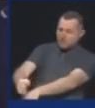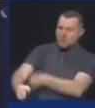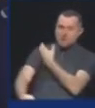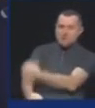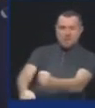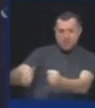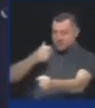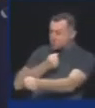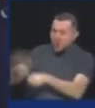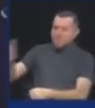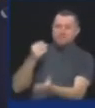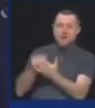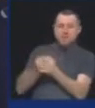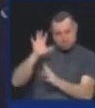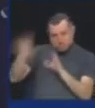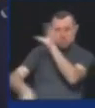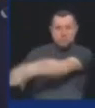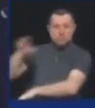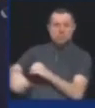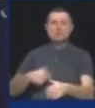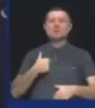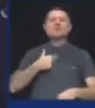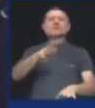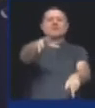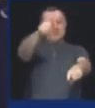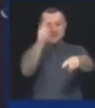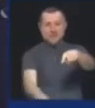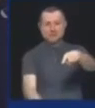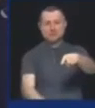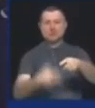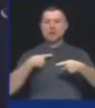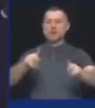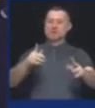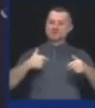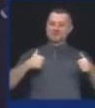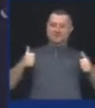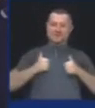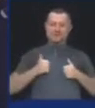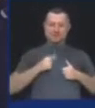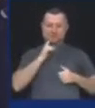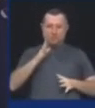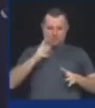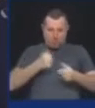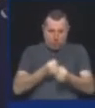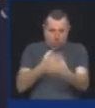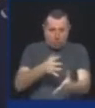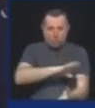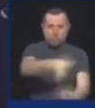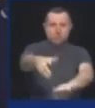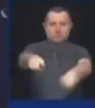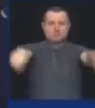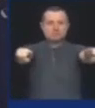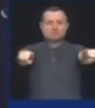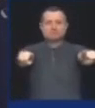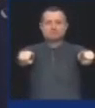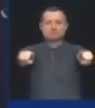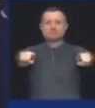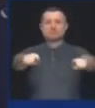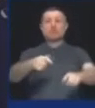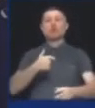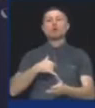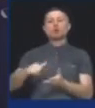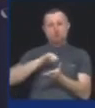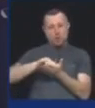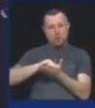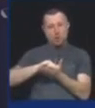all. We are in this together. He was about to be impeached, not just for the sexual misconduct